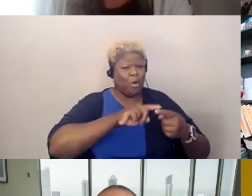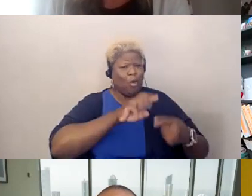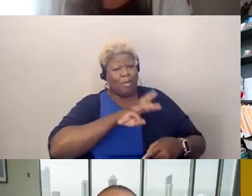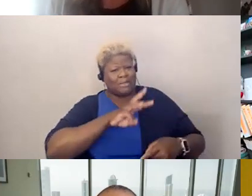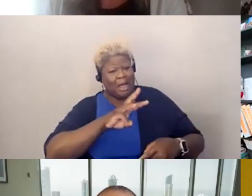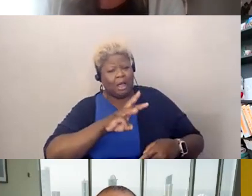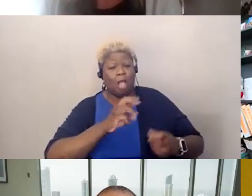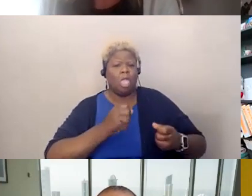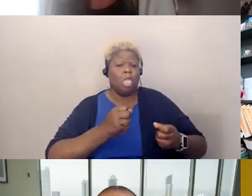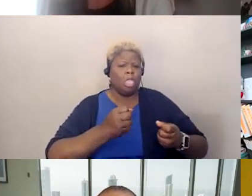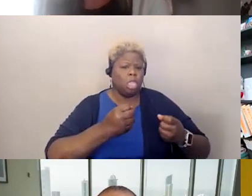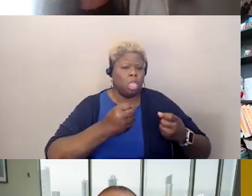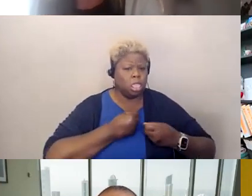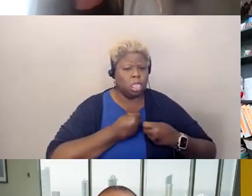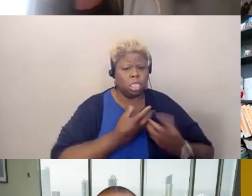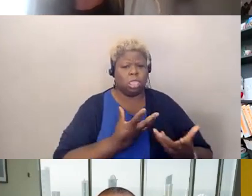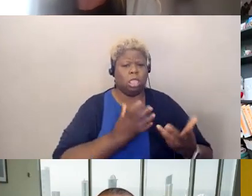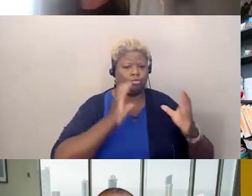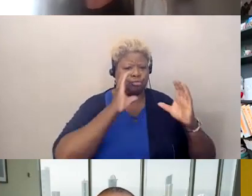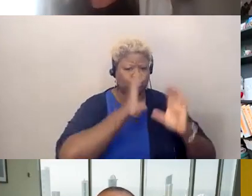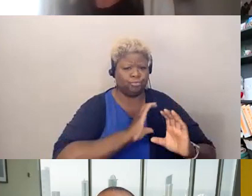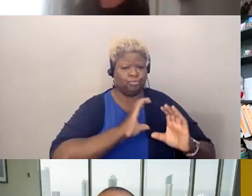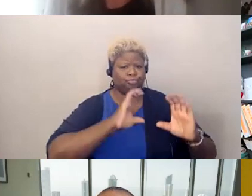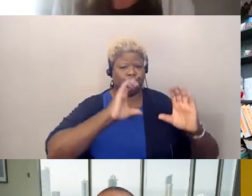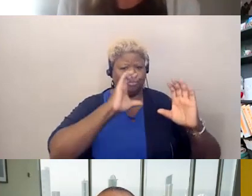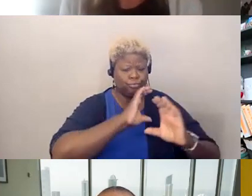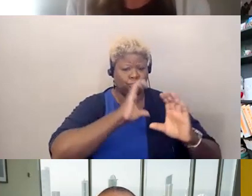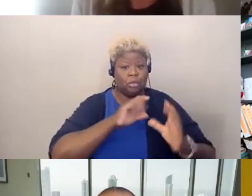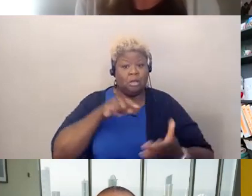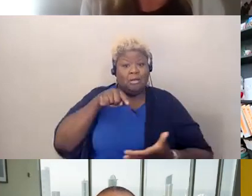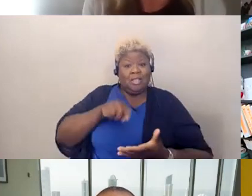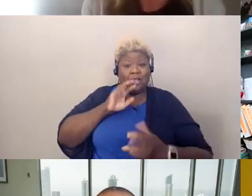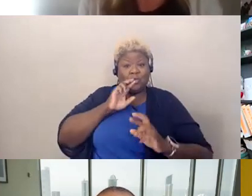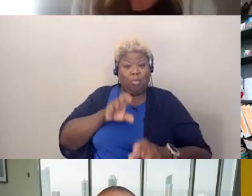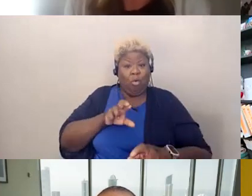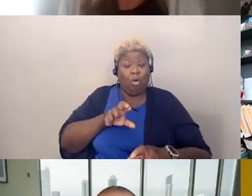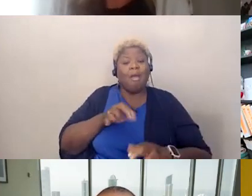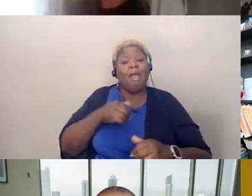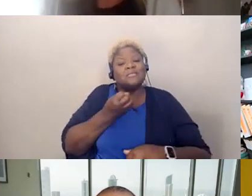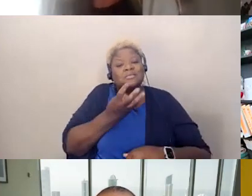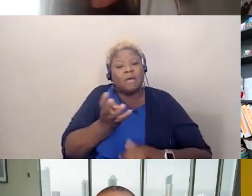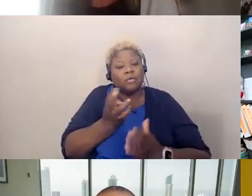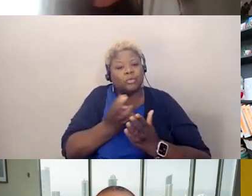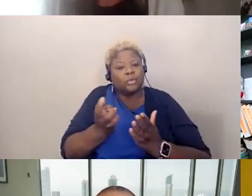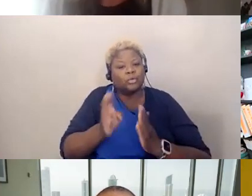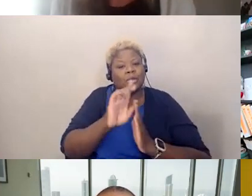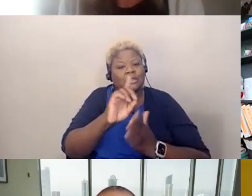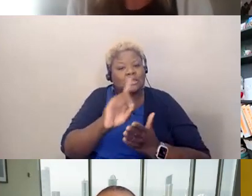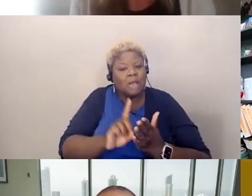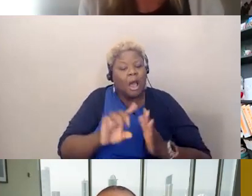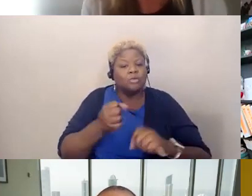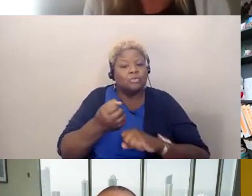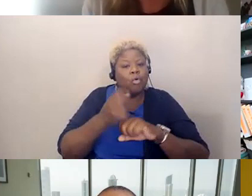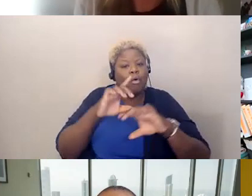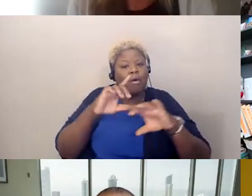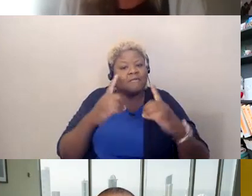require an exhaustive search. Based on the findings in this report, the system has several resources that are designed to support families and